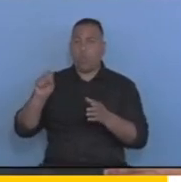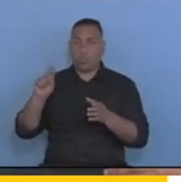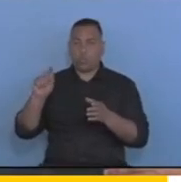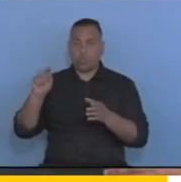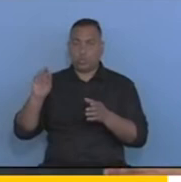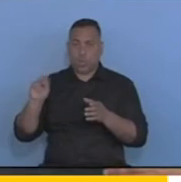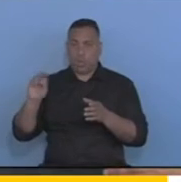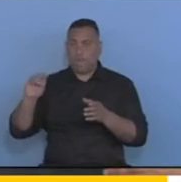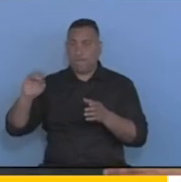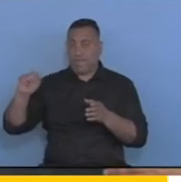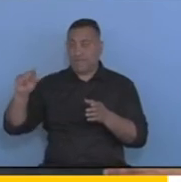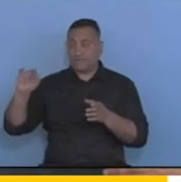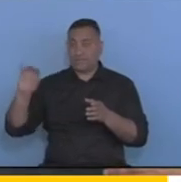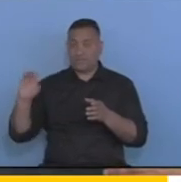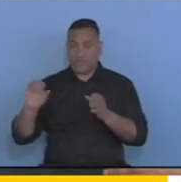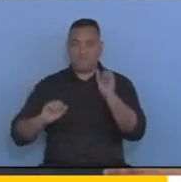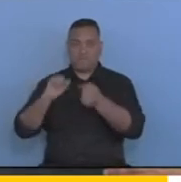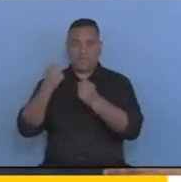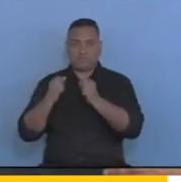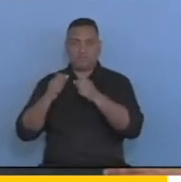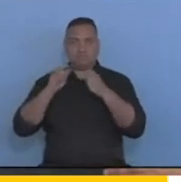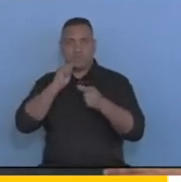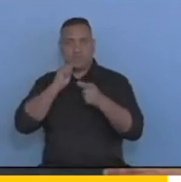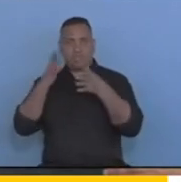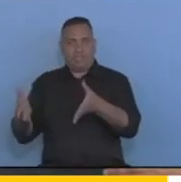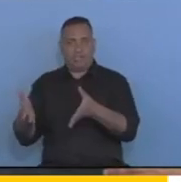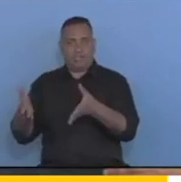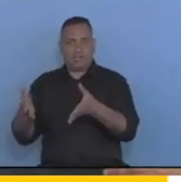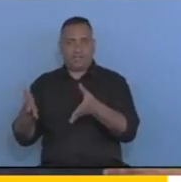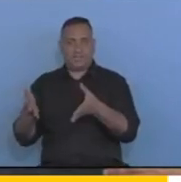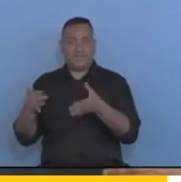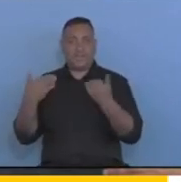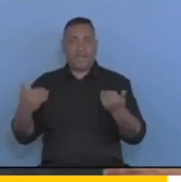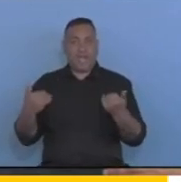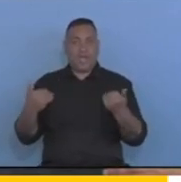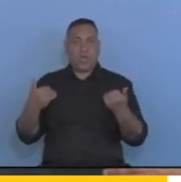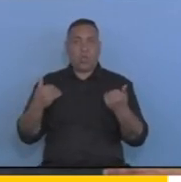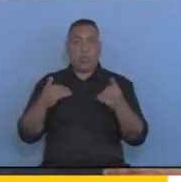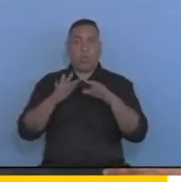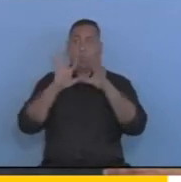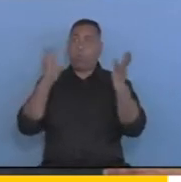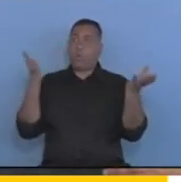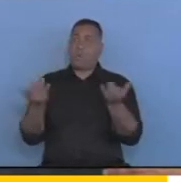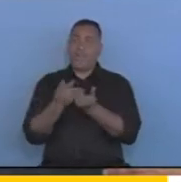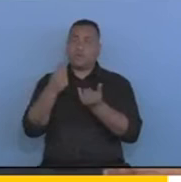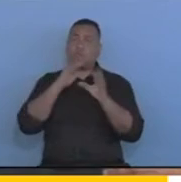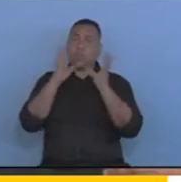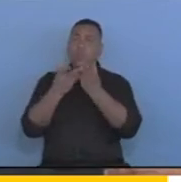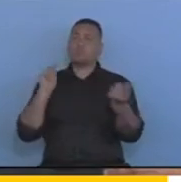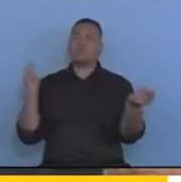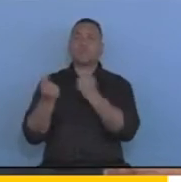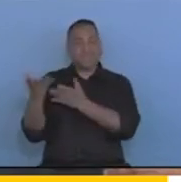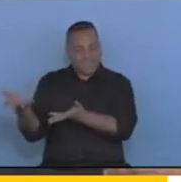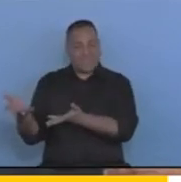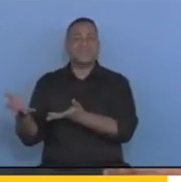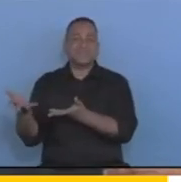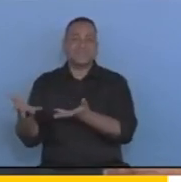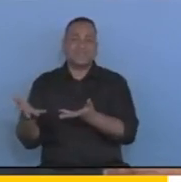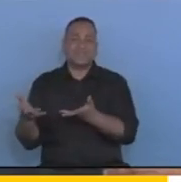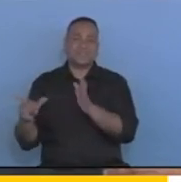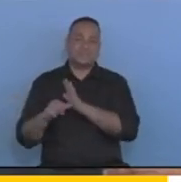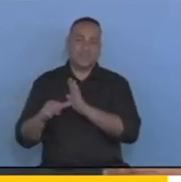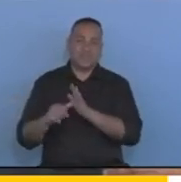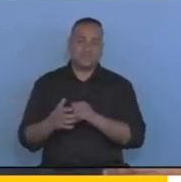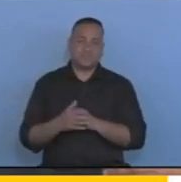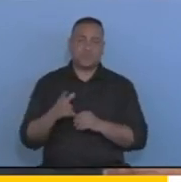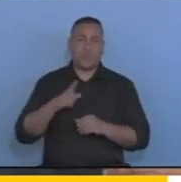is, nowadays, as we're moving into fourth industrial revolution, the most important thing within the electrical industry. If you